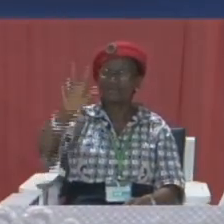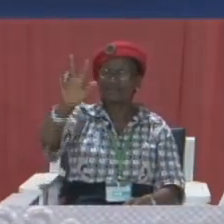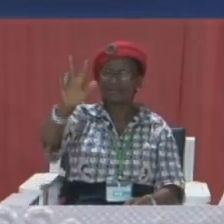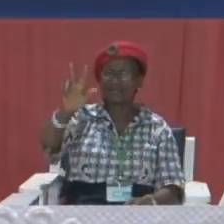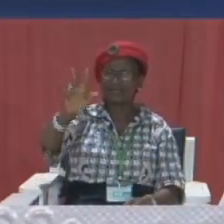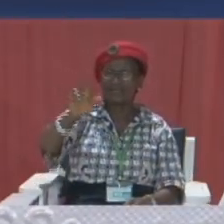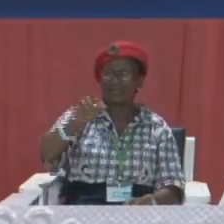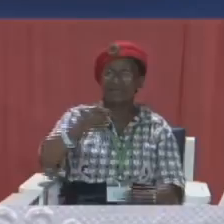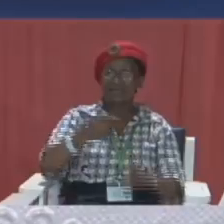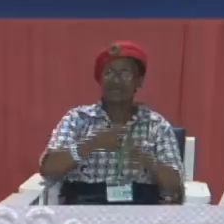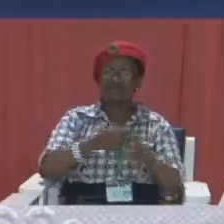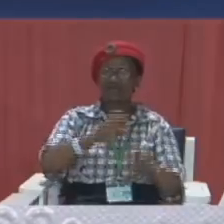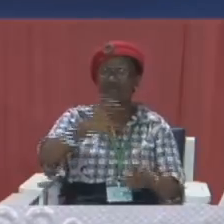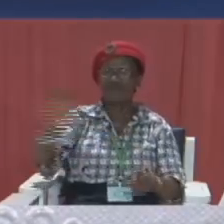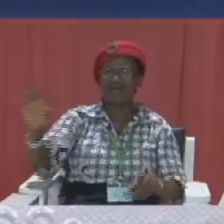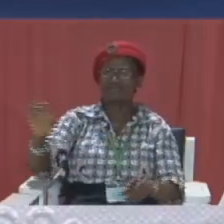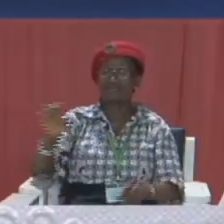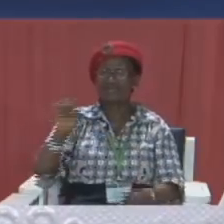from verse 11 to